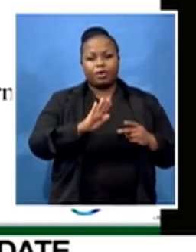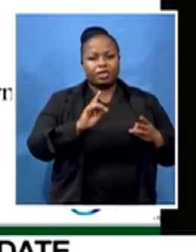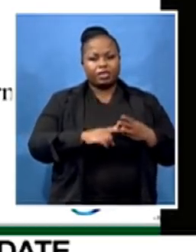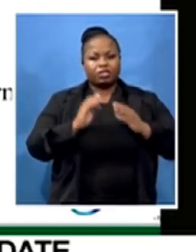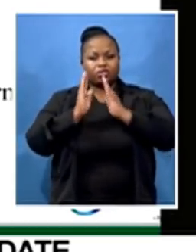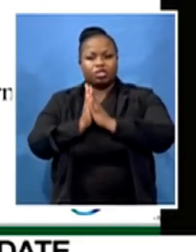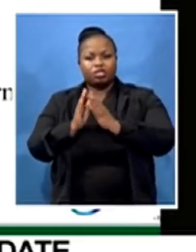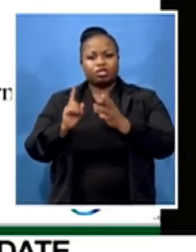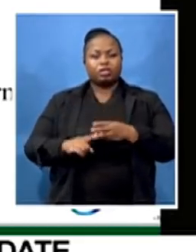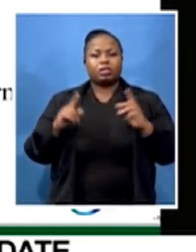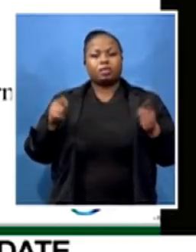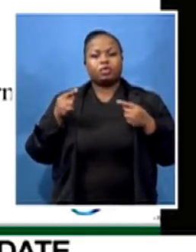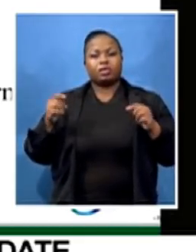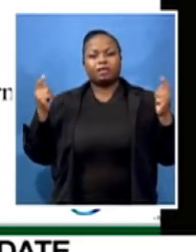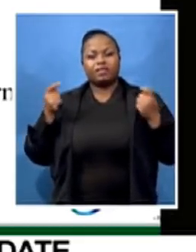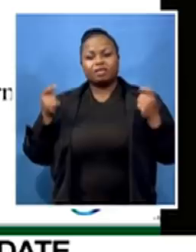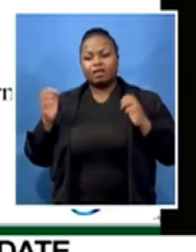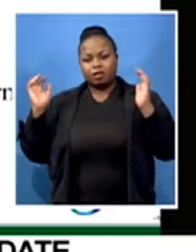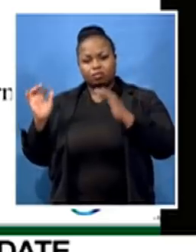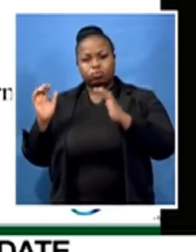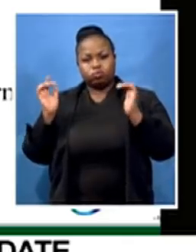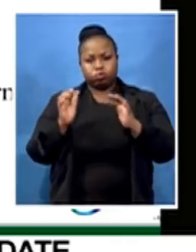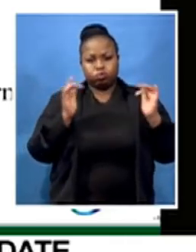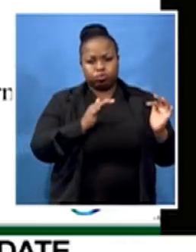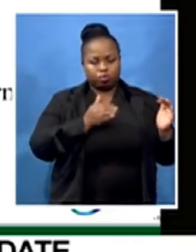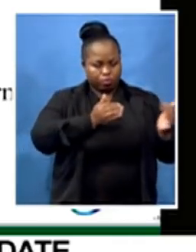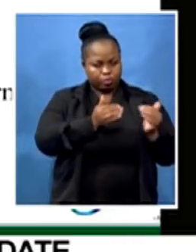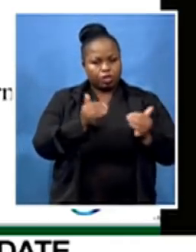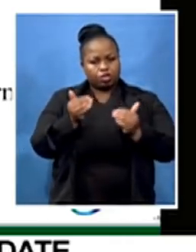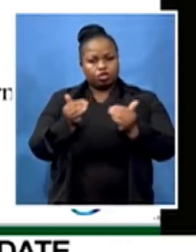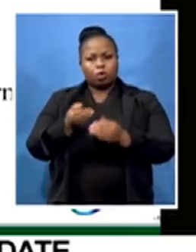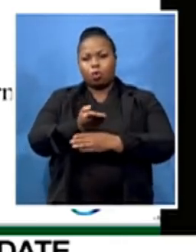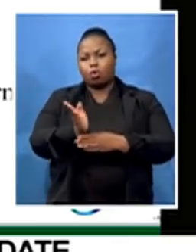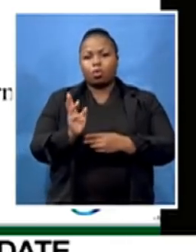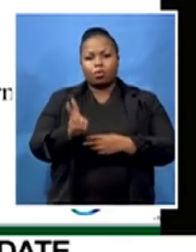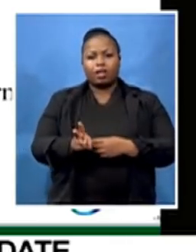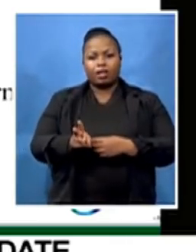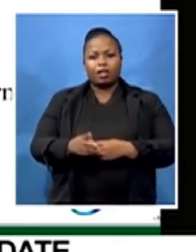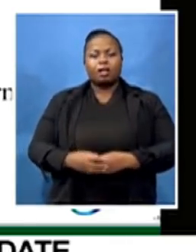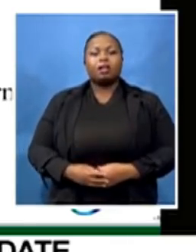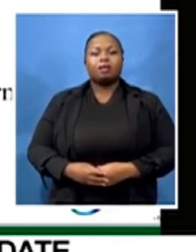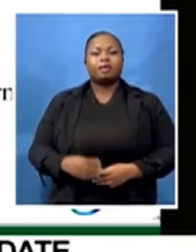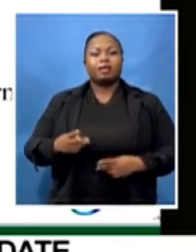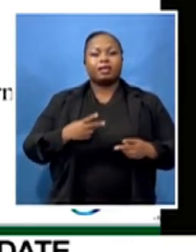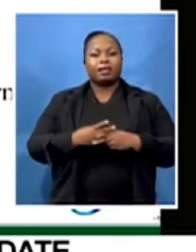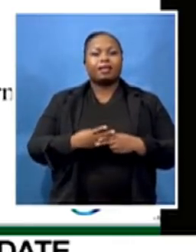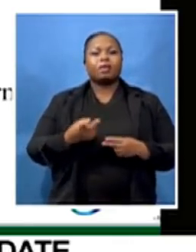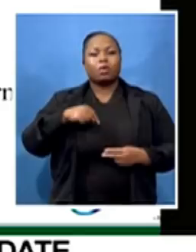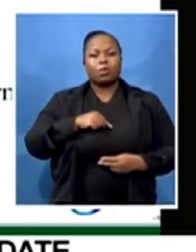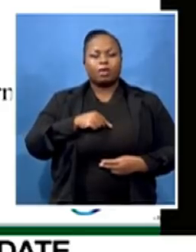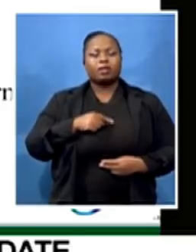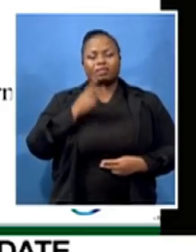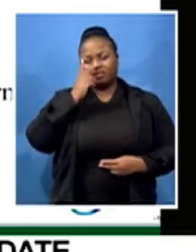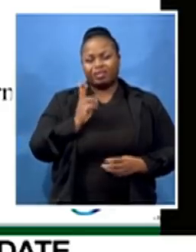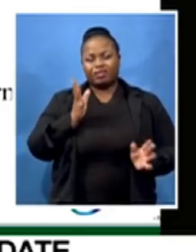festival, etc., etc. Now we have also seen that the lockdown, the hard lockdown, which was level 5 at the beginning, in